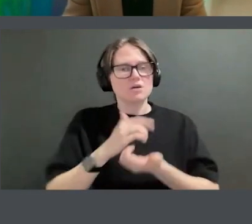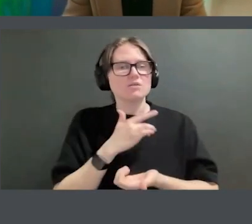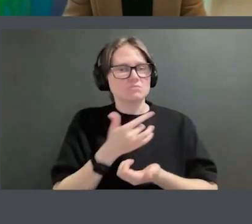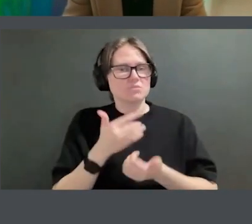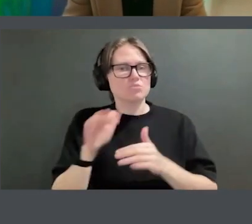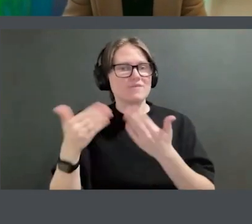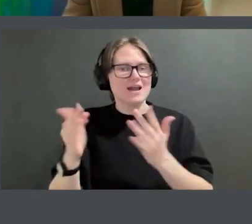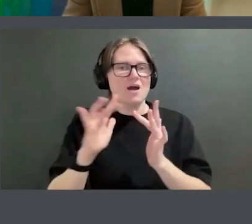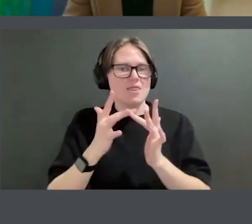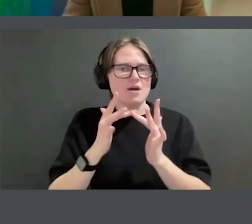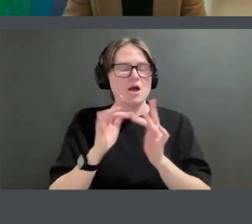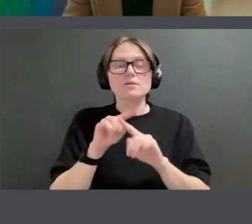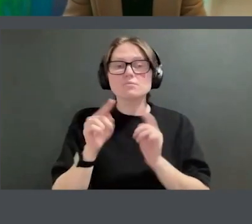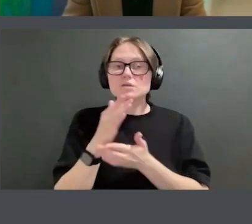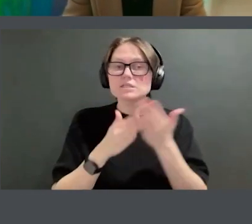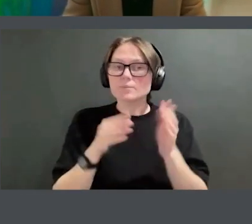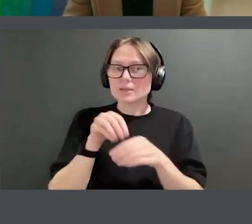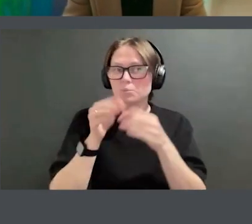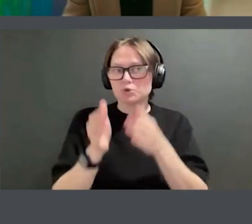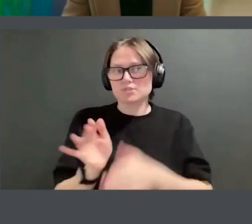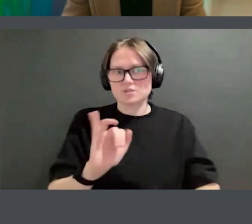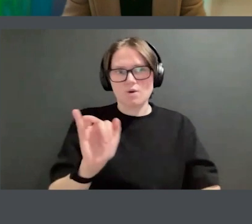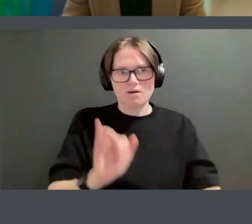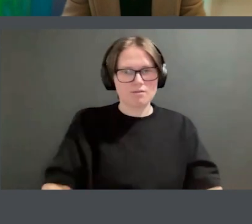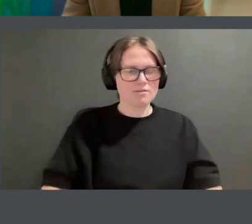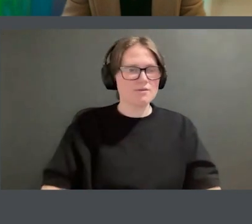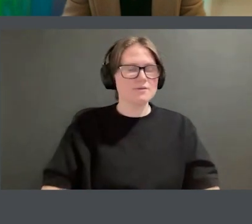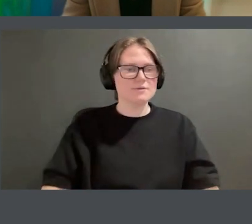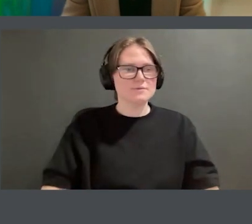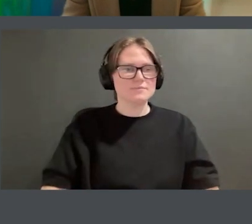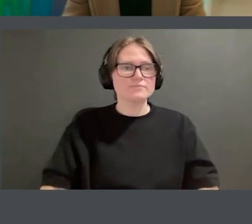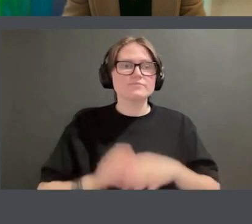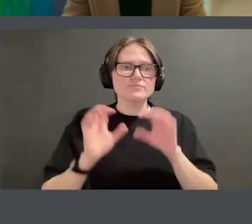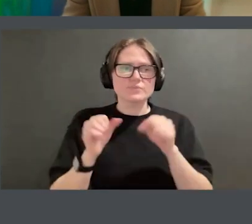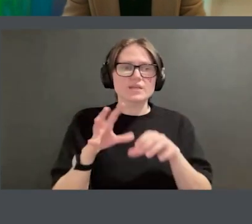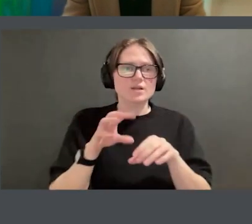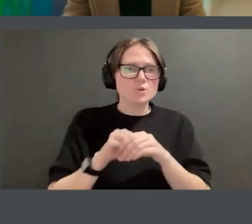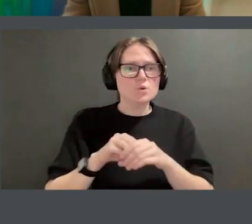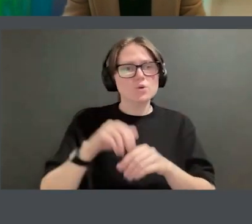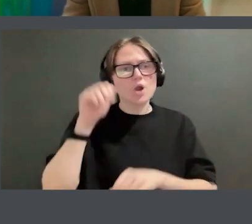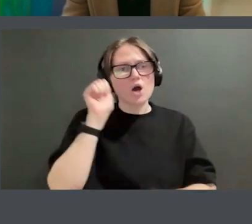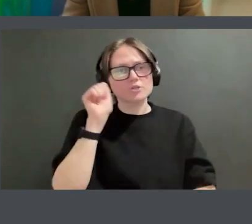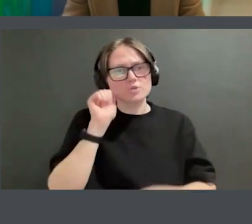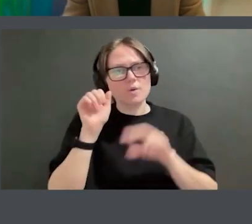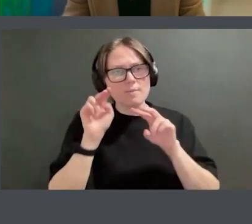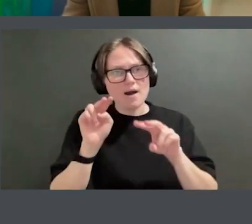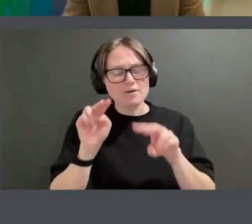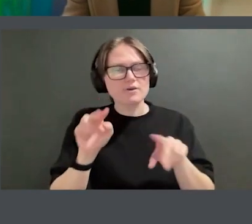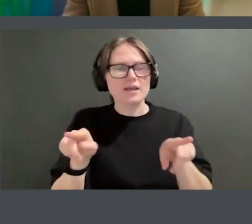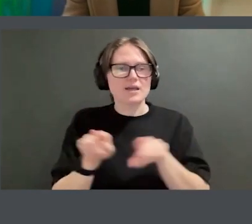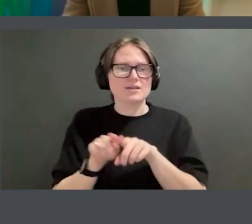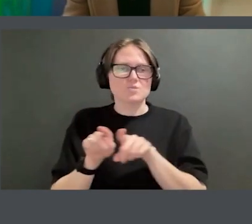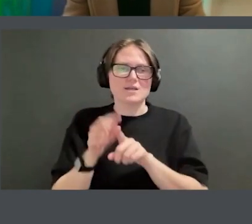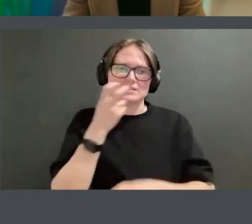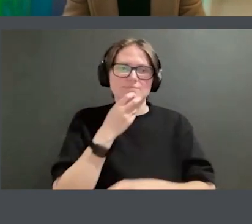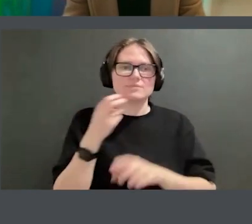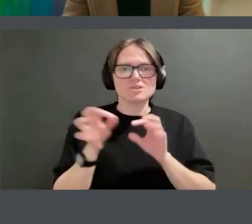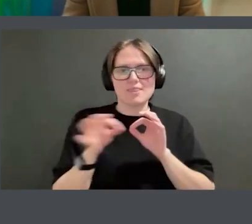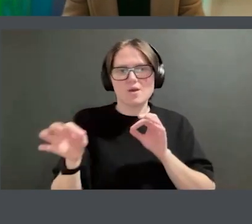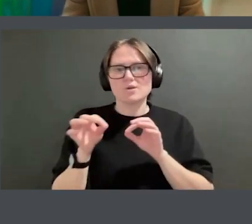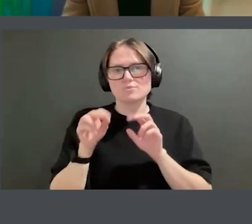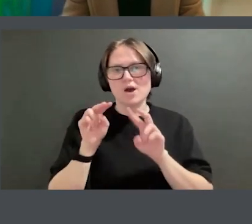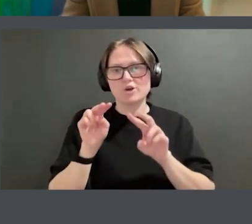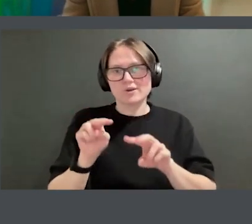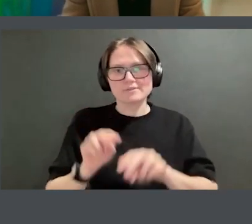provided online, but some of these are provided in person as well, and can include kind of auditory monitoring as well as speech and language